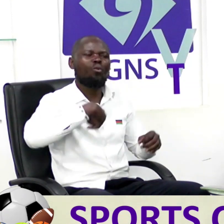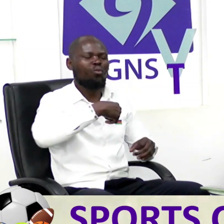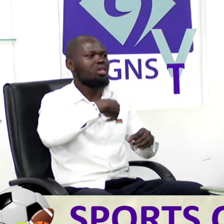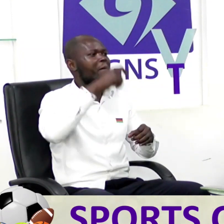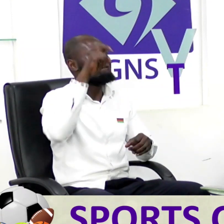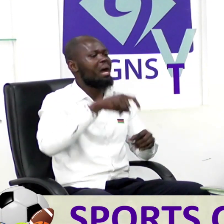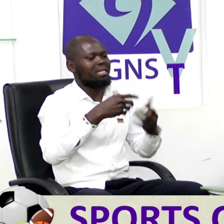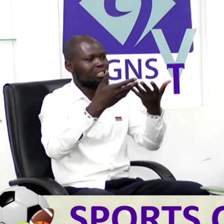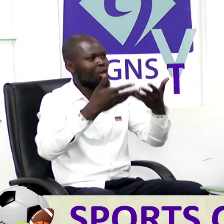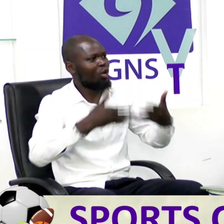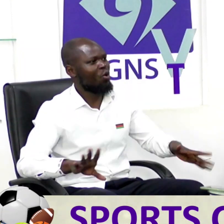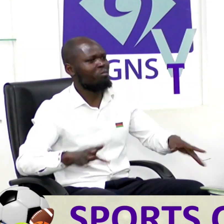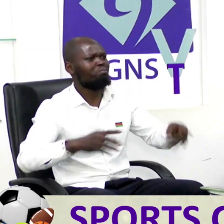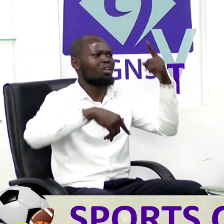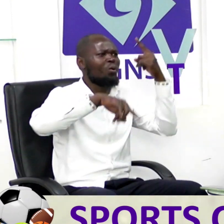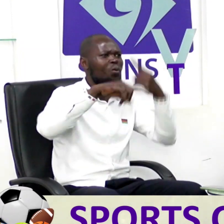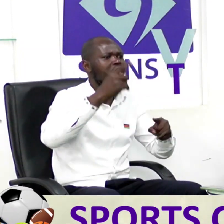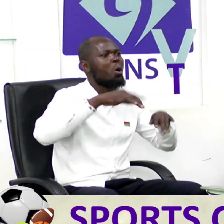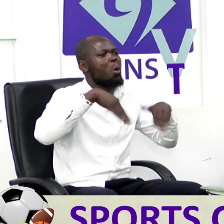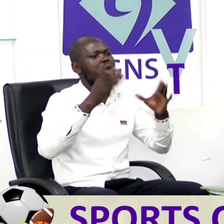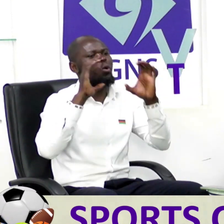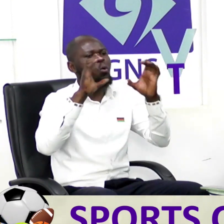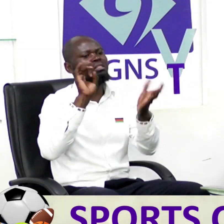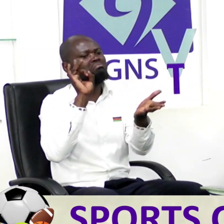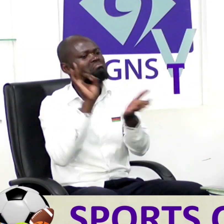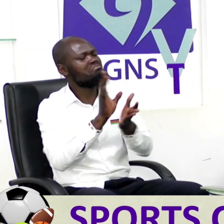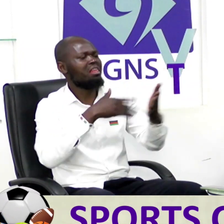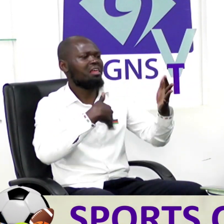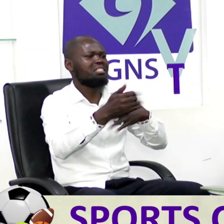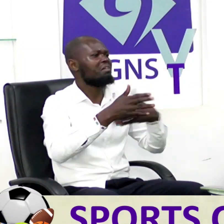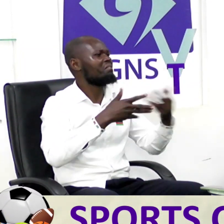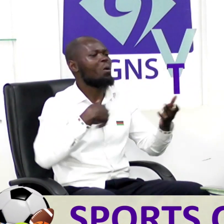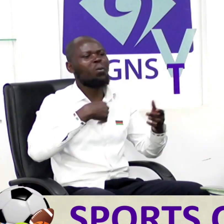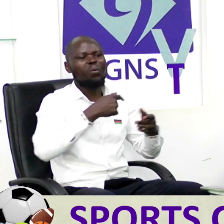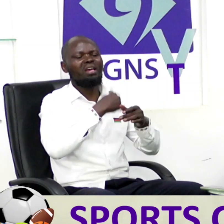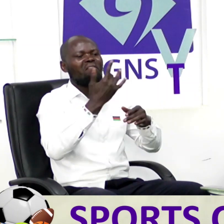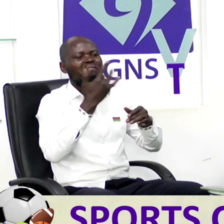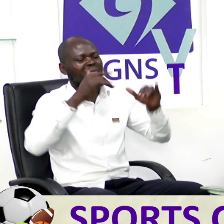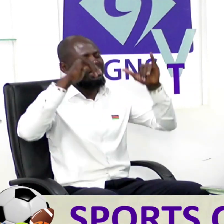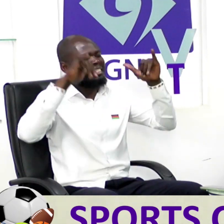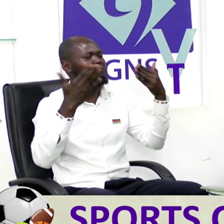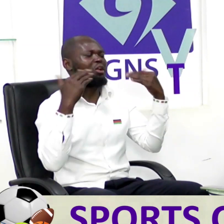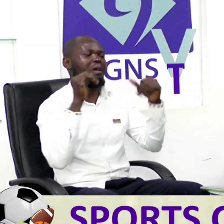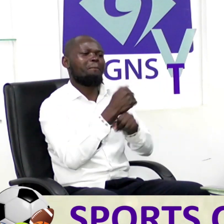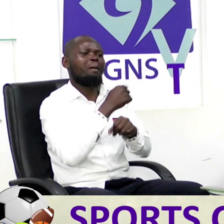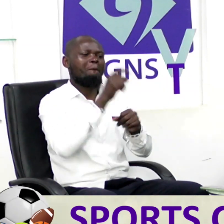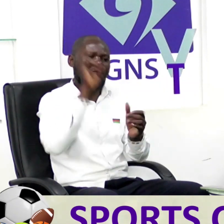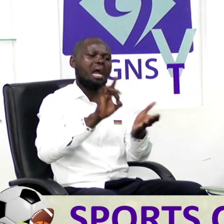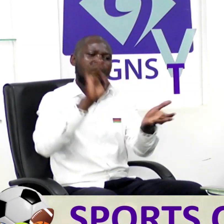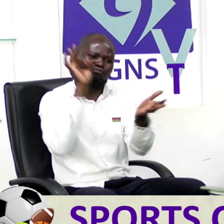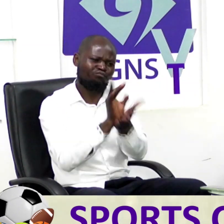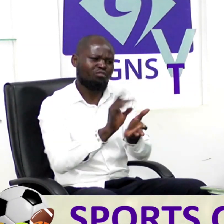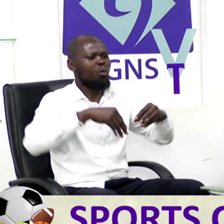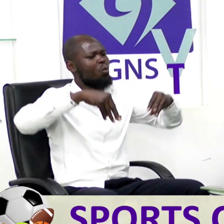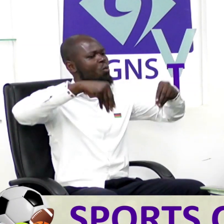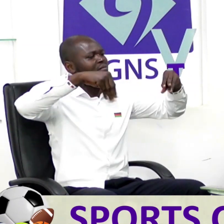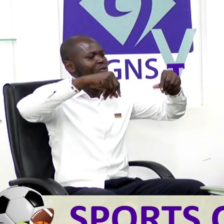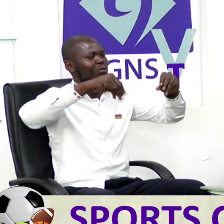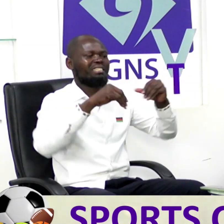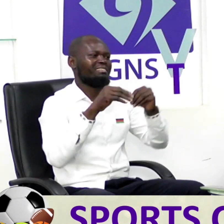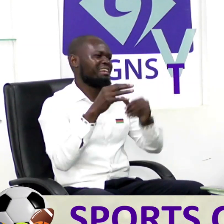And I believe they have the confidence, they're not worried. Winning or losing and kicking out the coach, I don't think